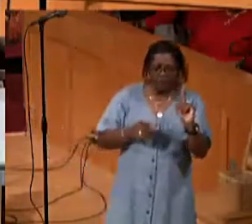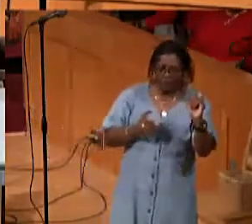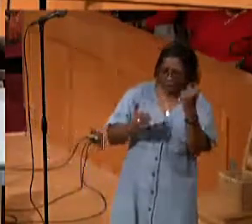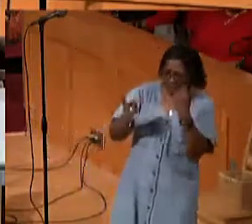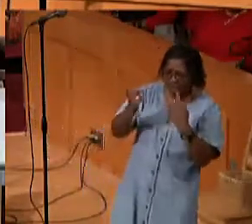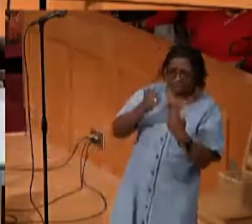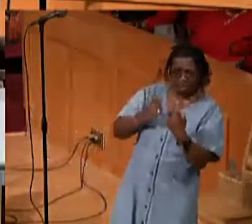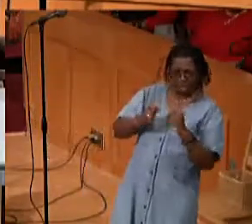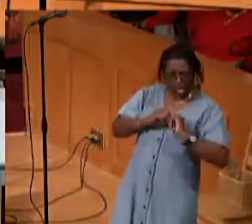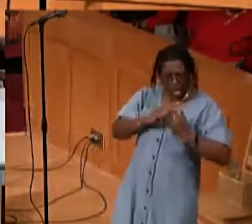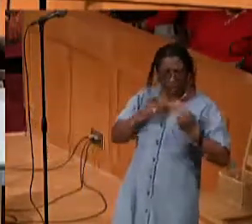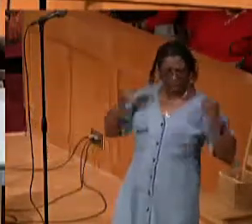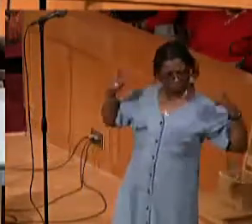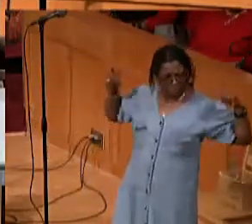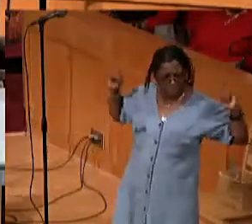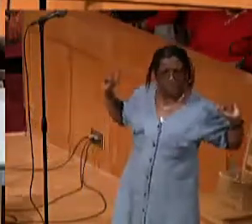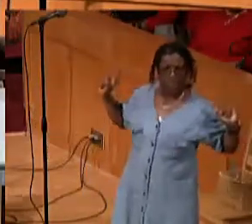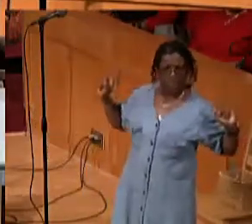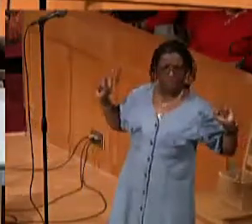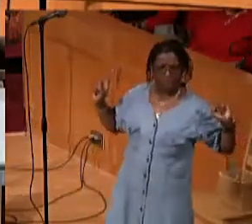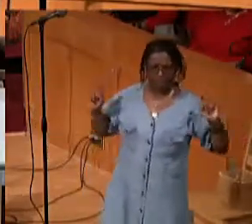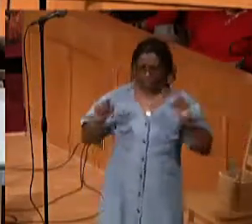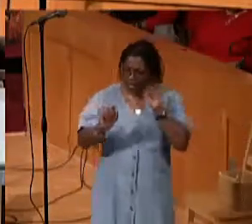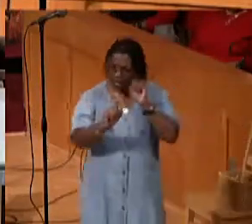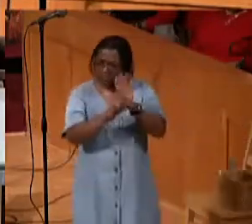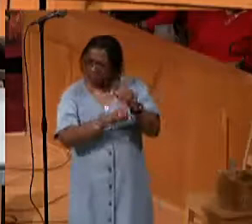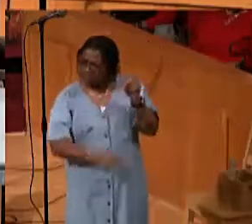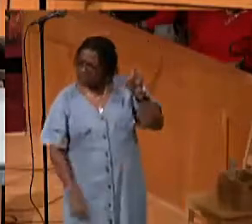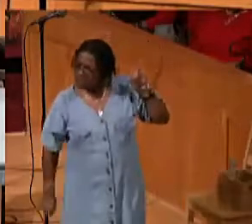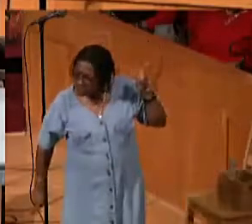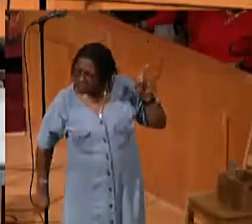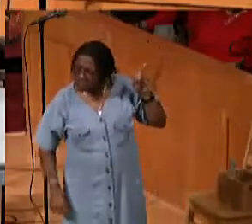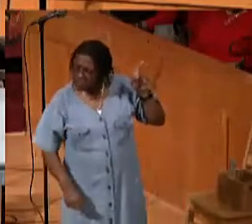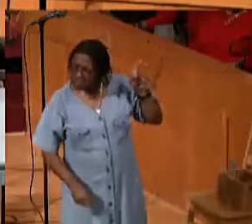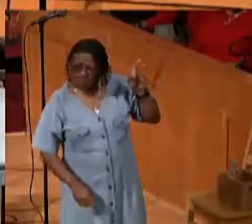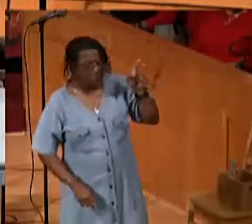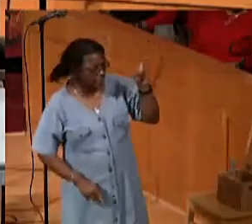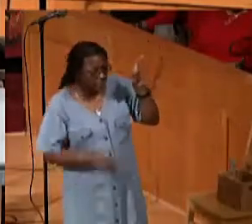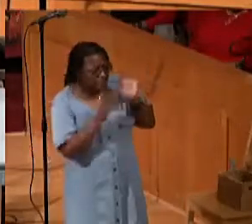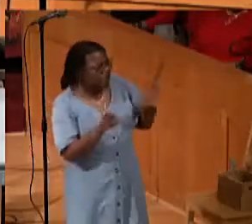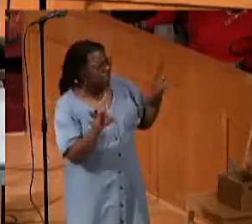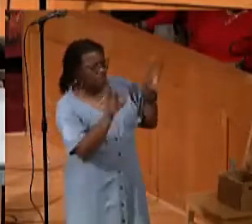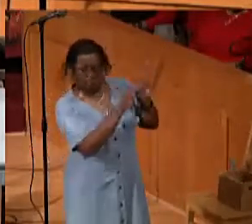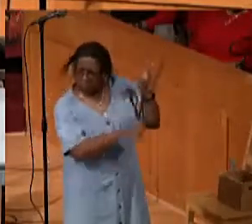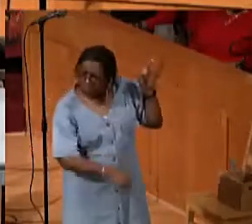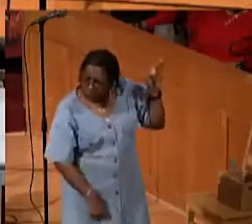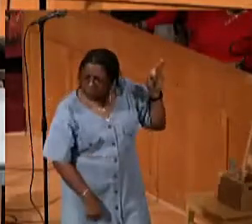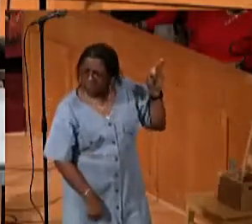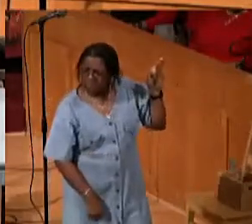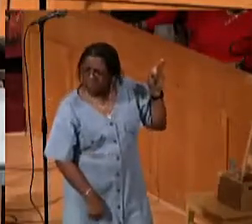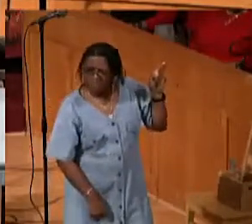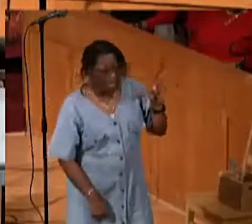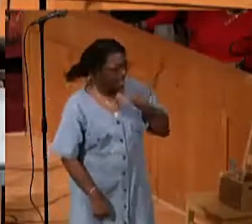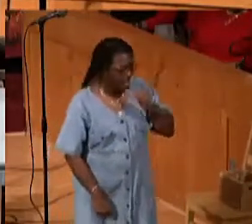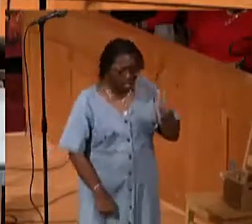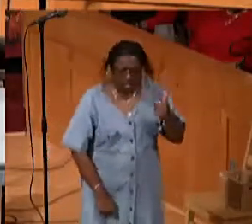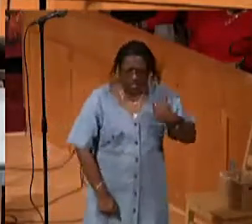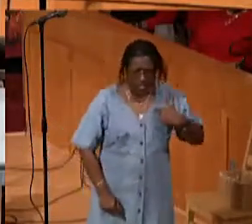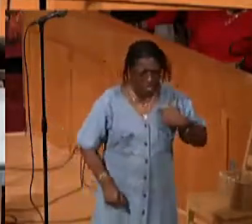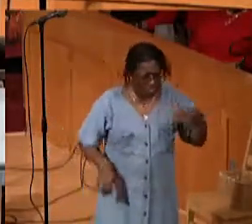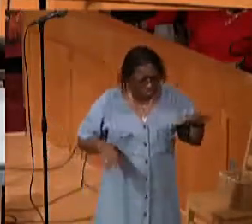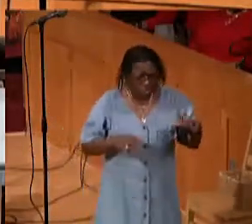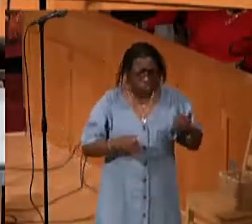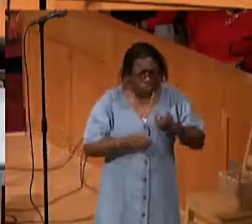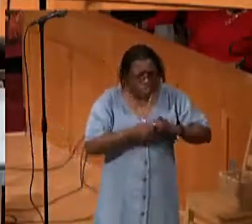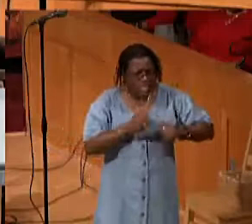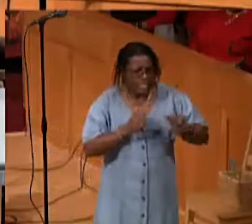them. You expose him. You expose him, saying, amen, had nothing to do with my